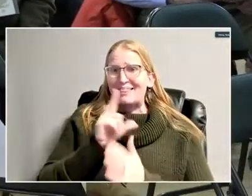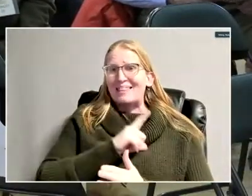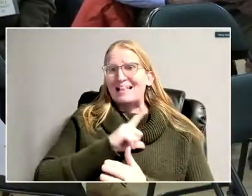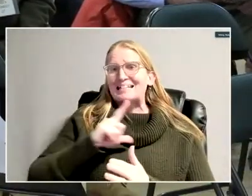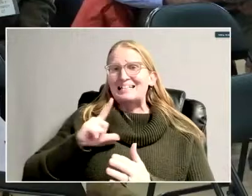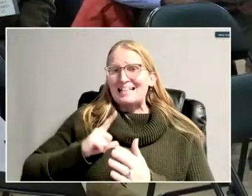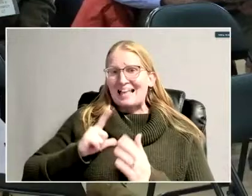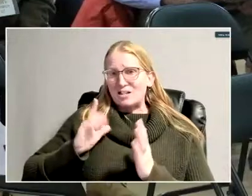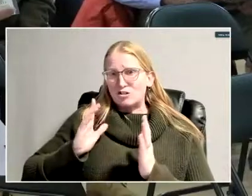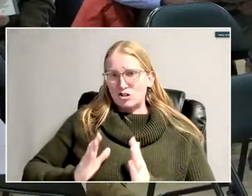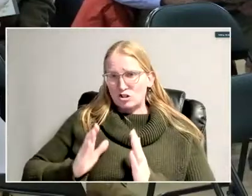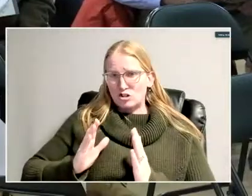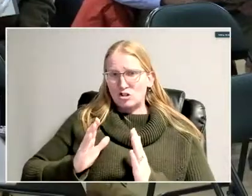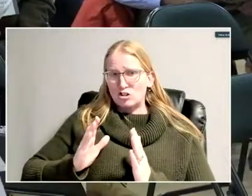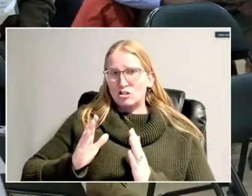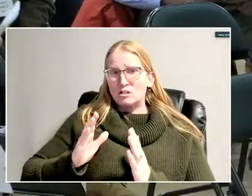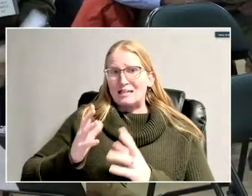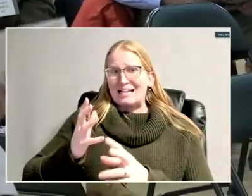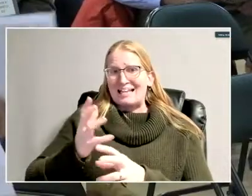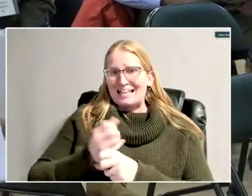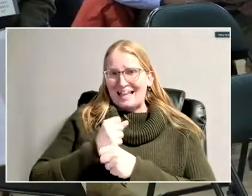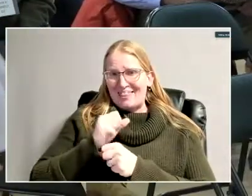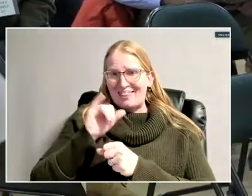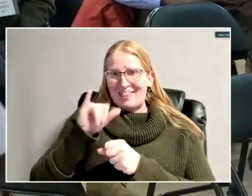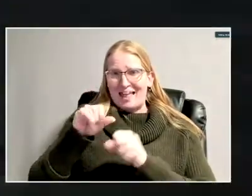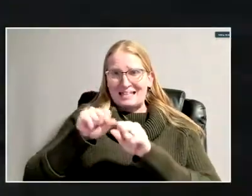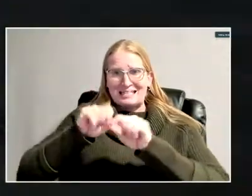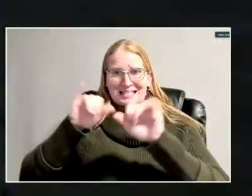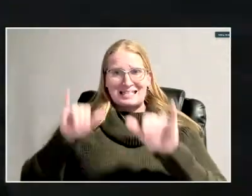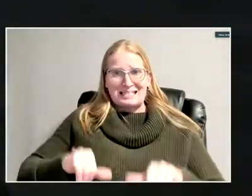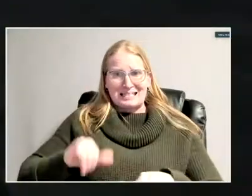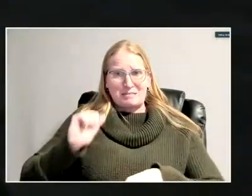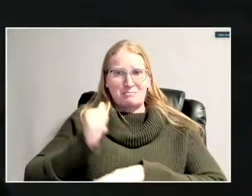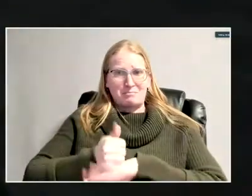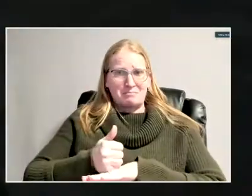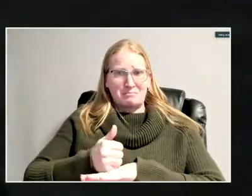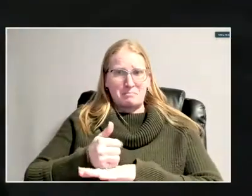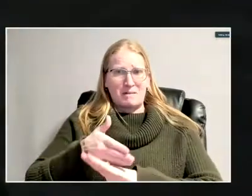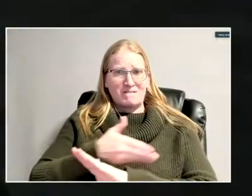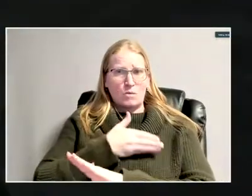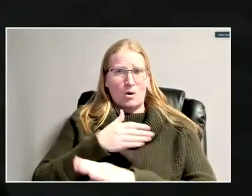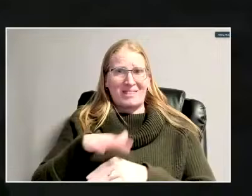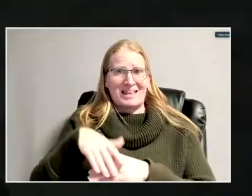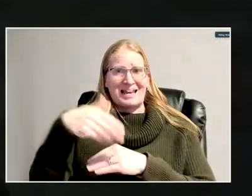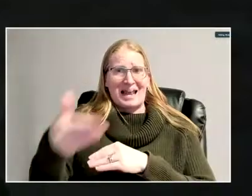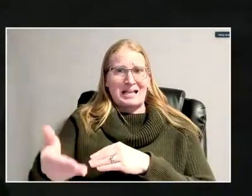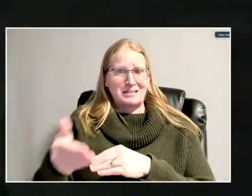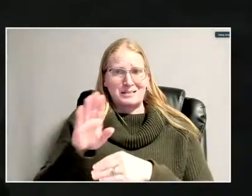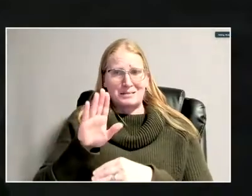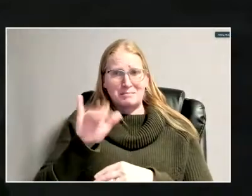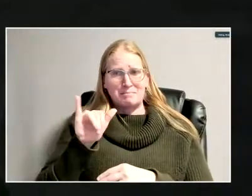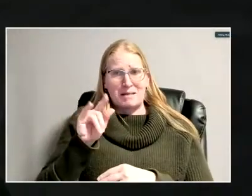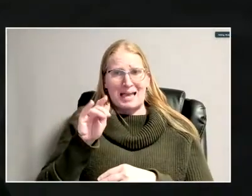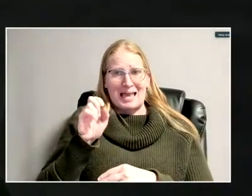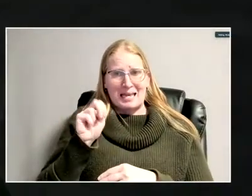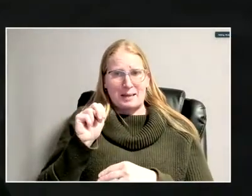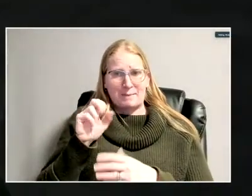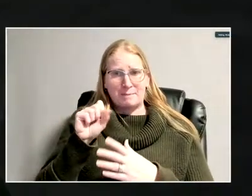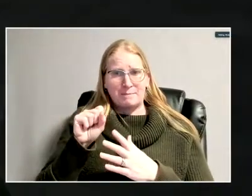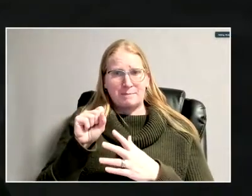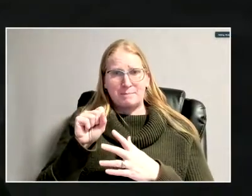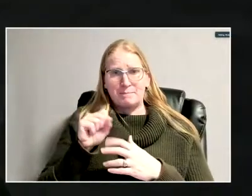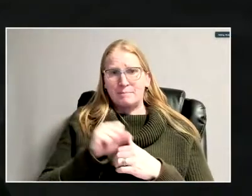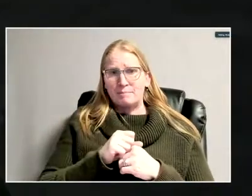system by the end of the next bium is there a second second and uh and